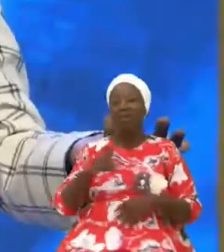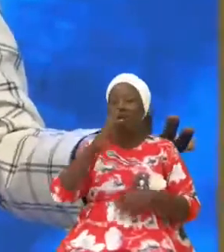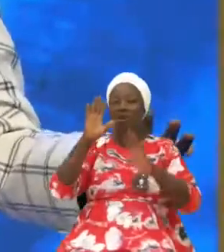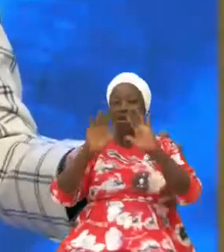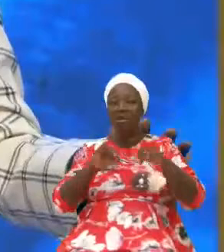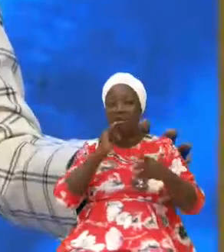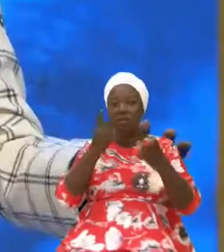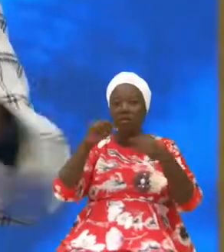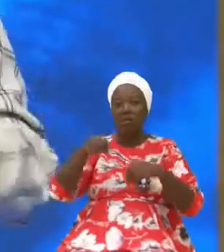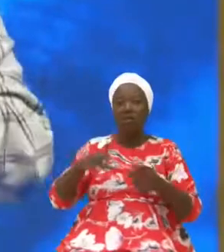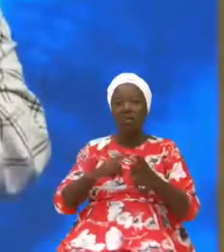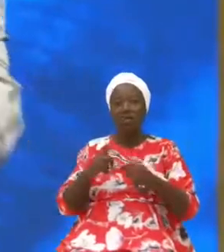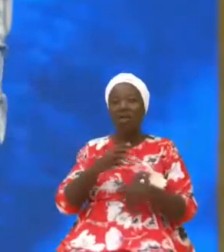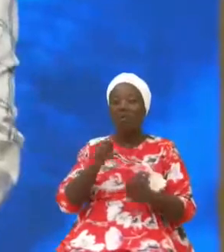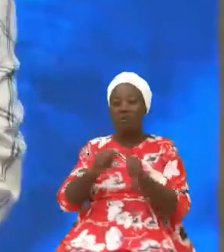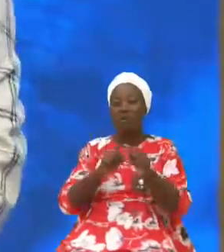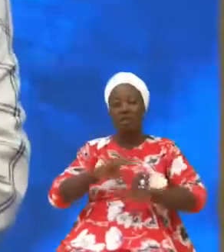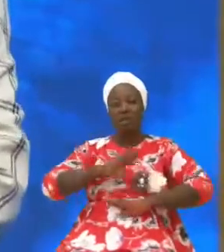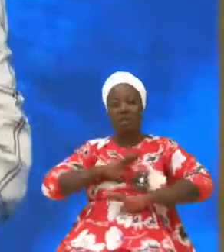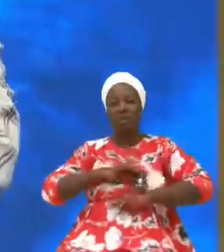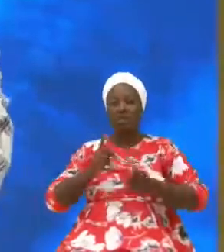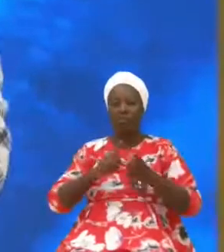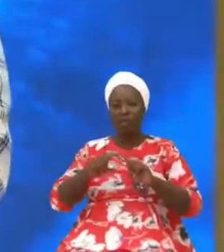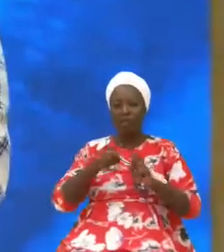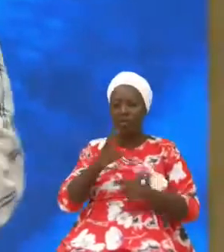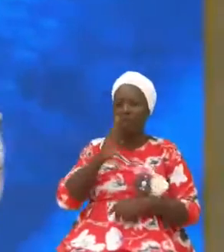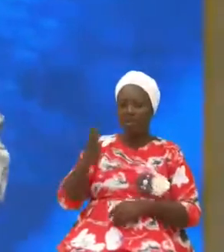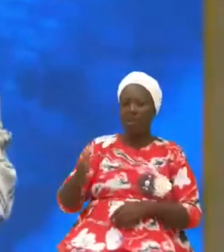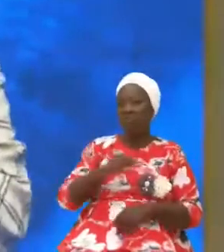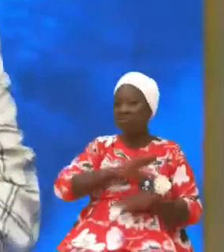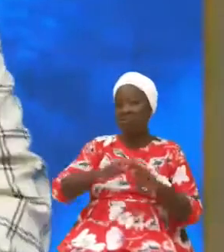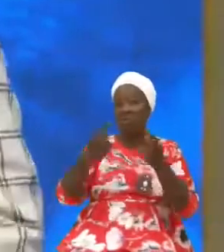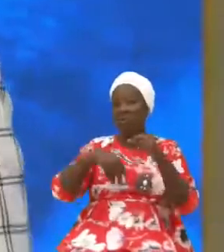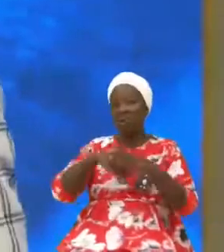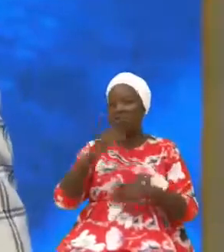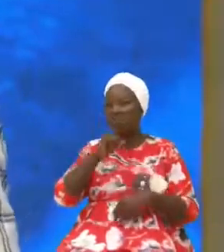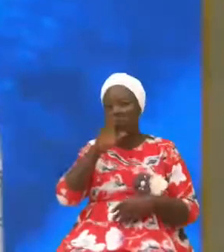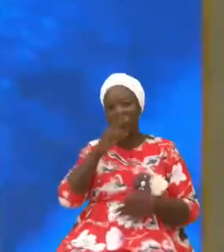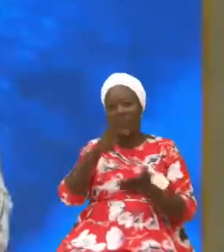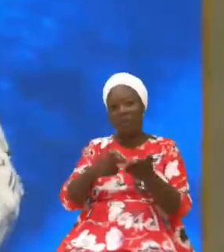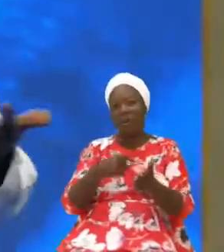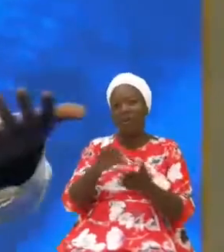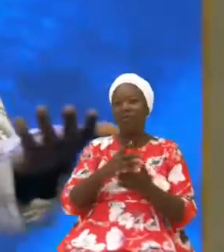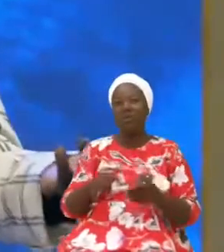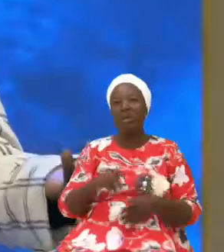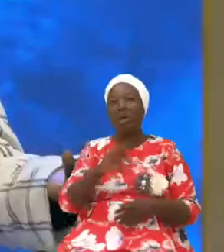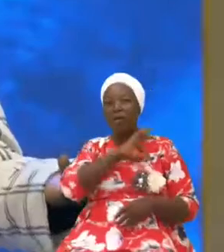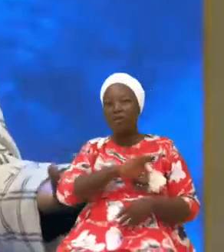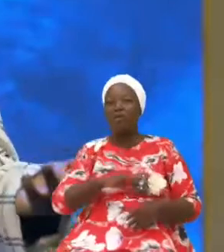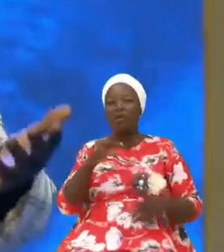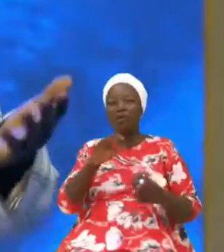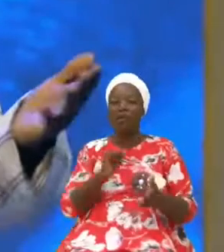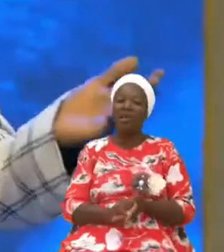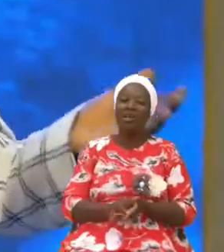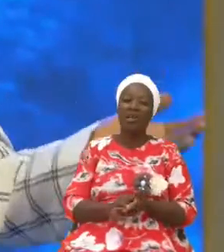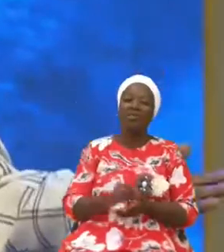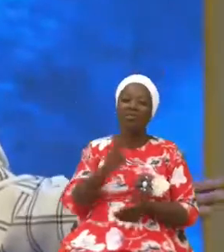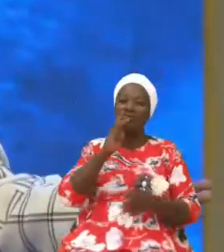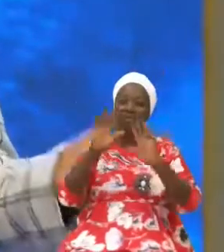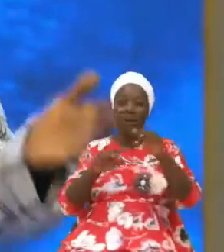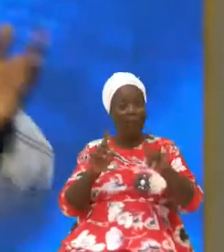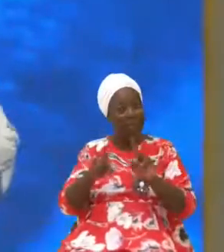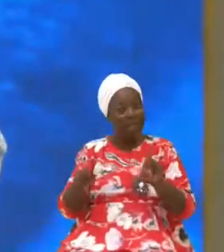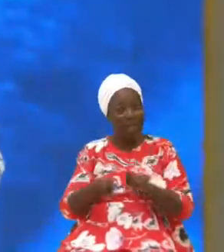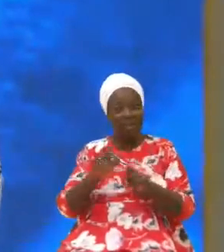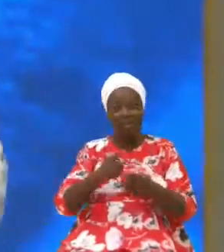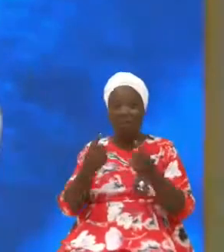is satisfied, you are there and you don't come out, you'll not be part of the